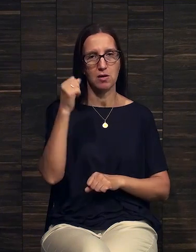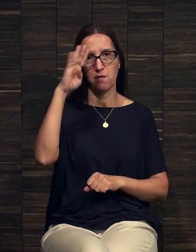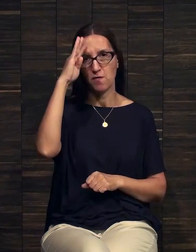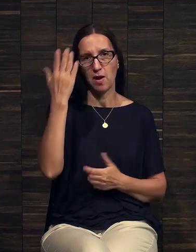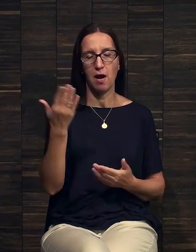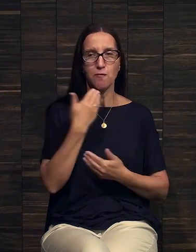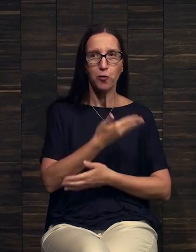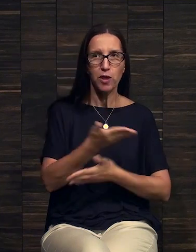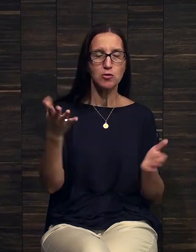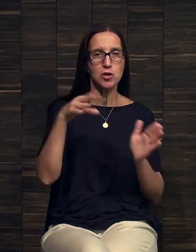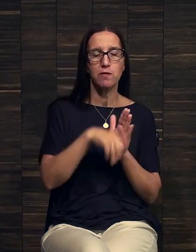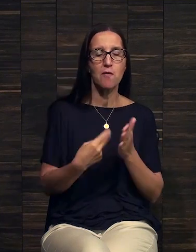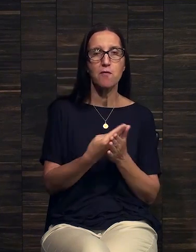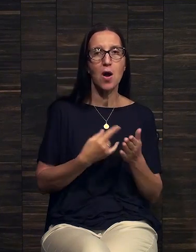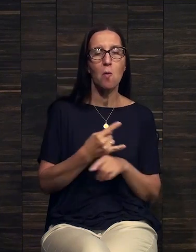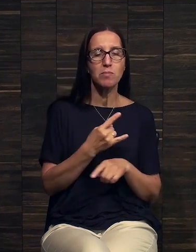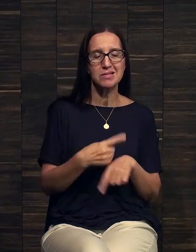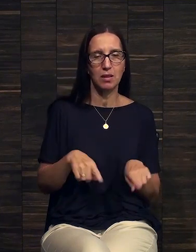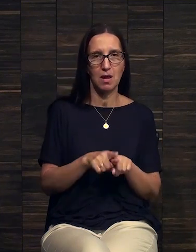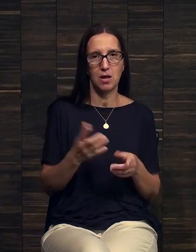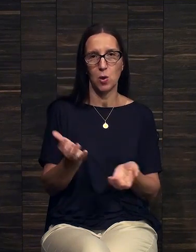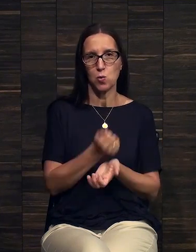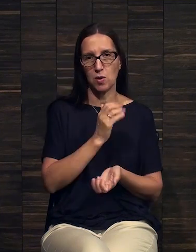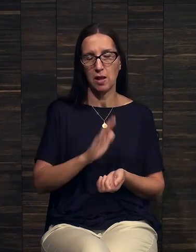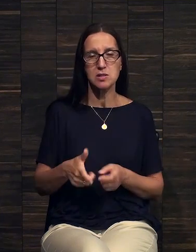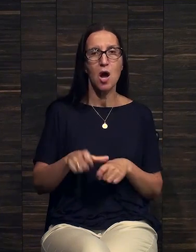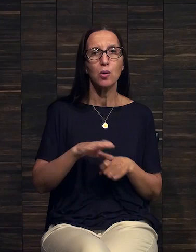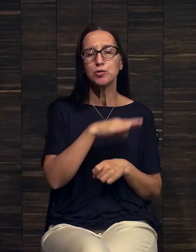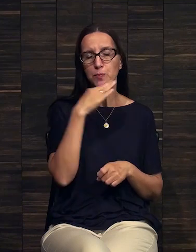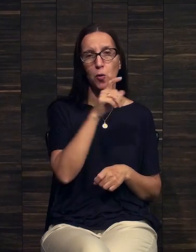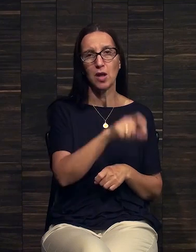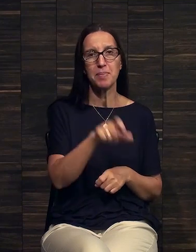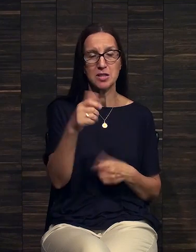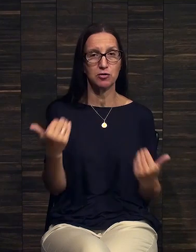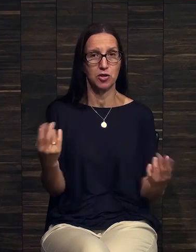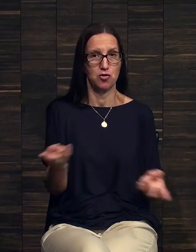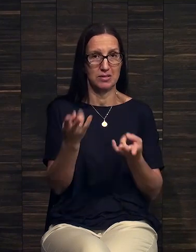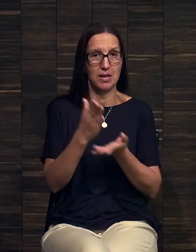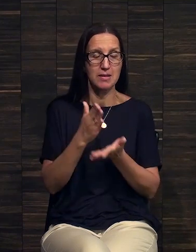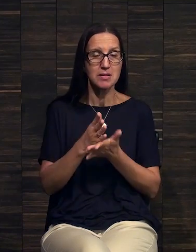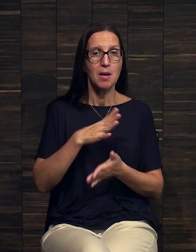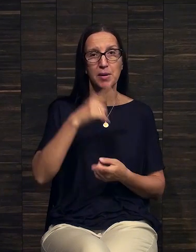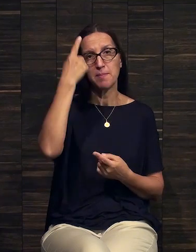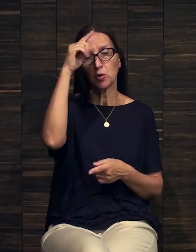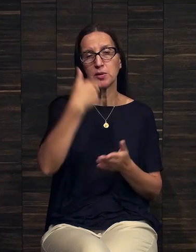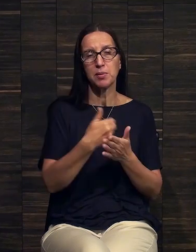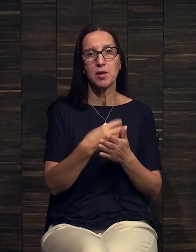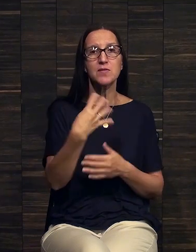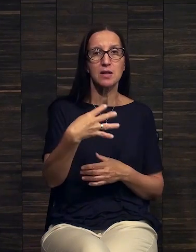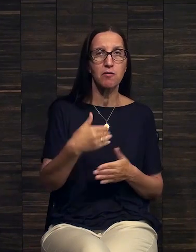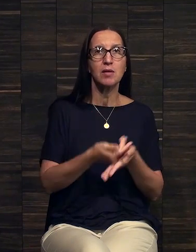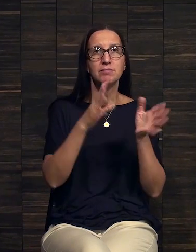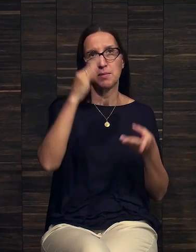find one colorful enemy failed fully. Many characters that are there, they